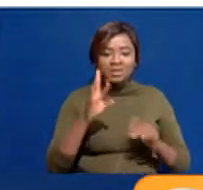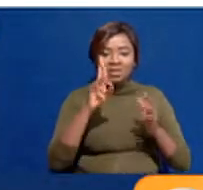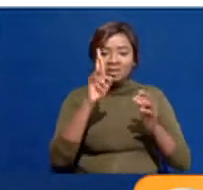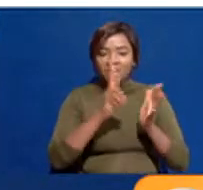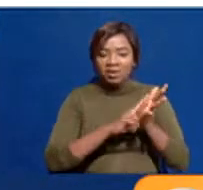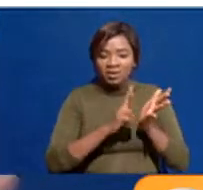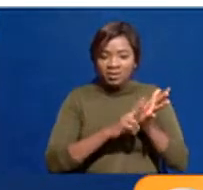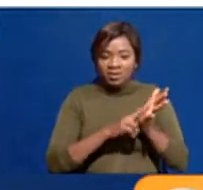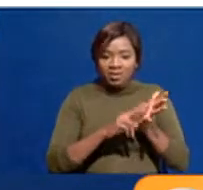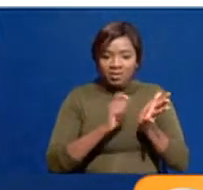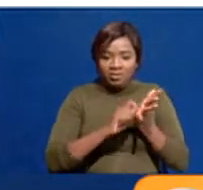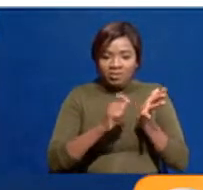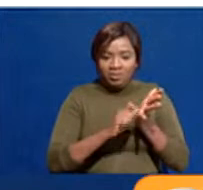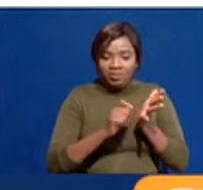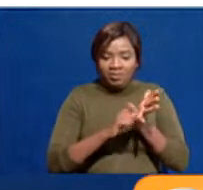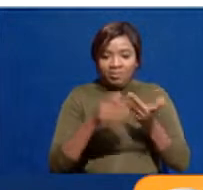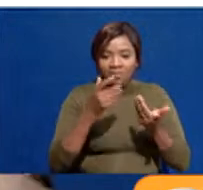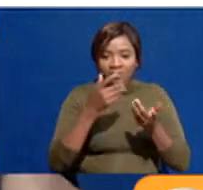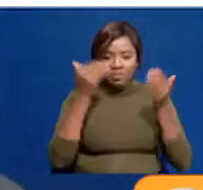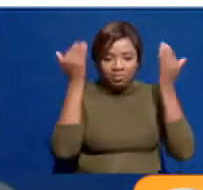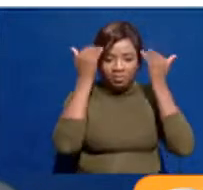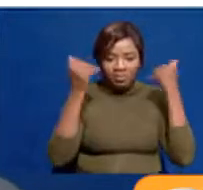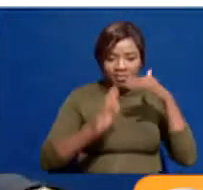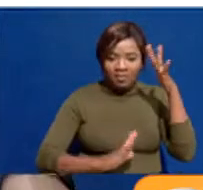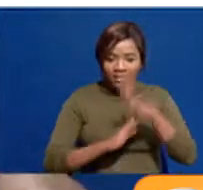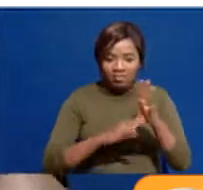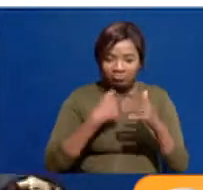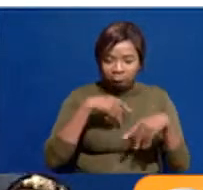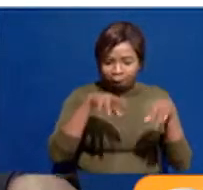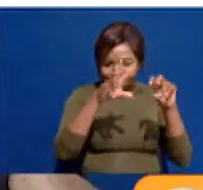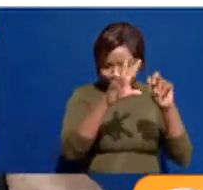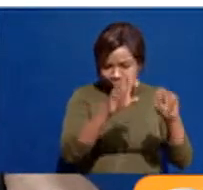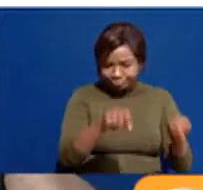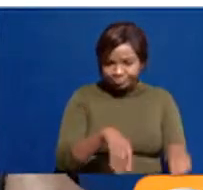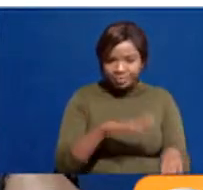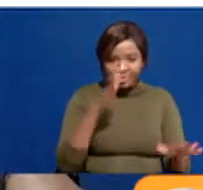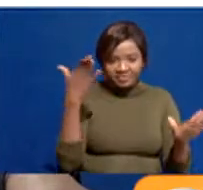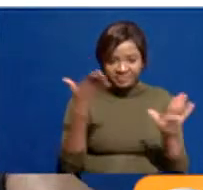Court did a scrutiny, came up with a report that is filed, that is